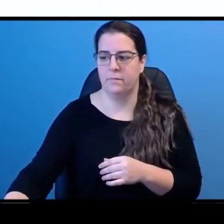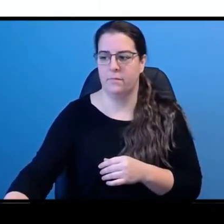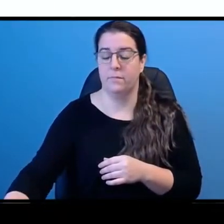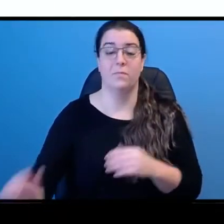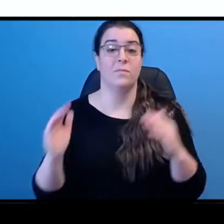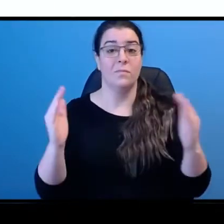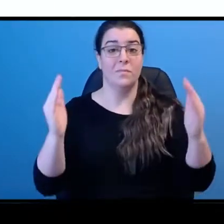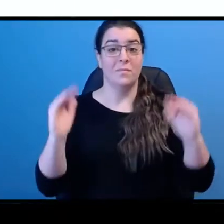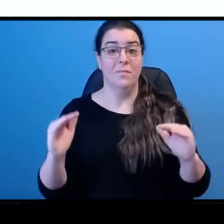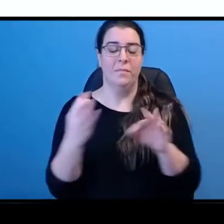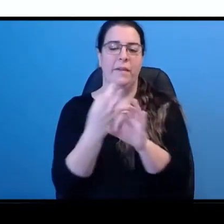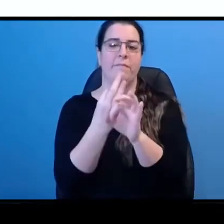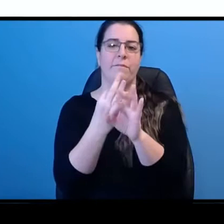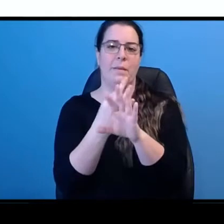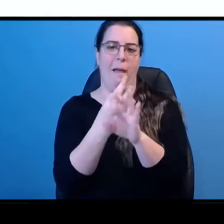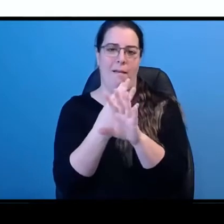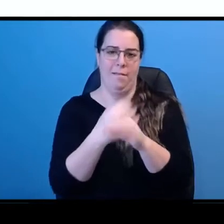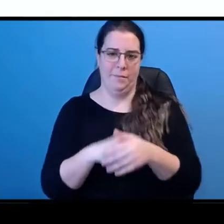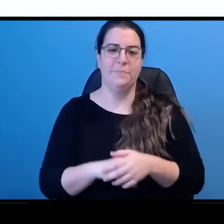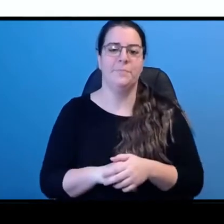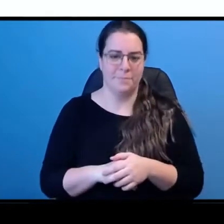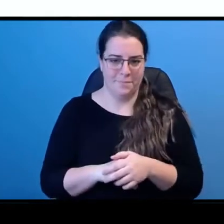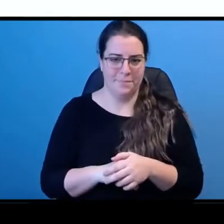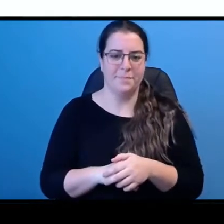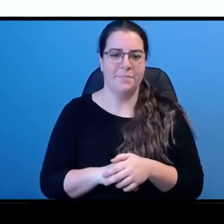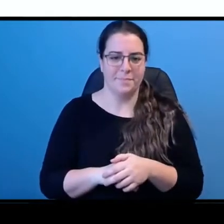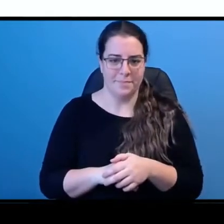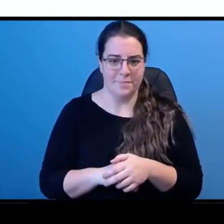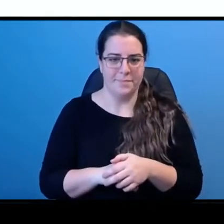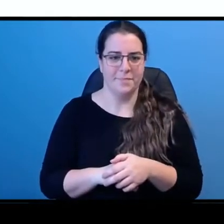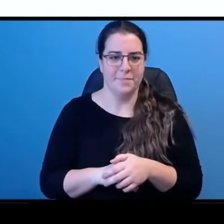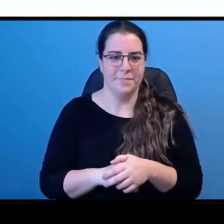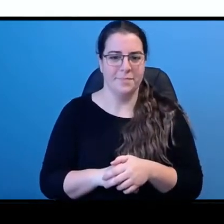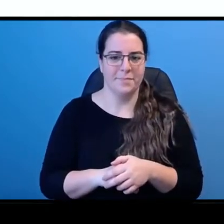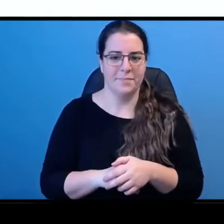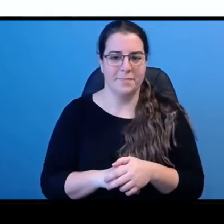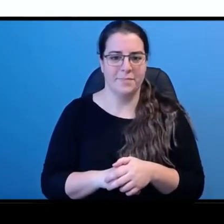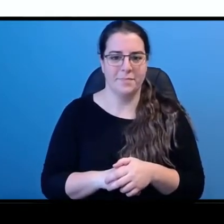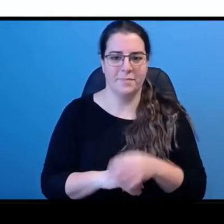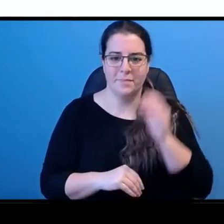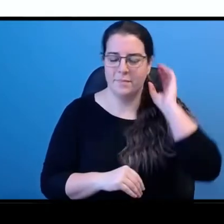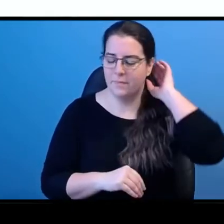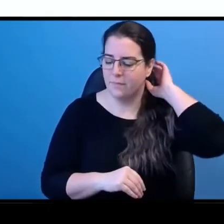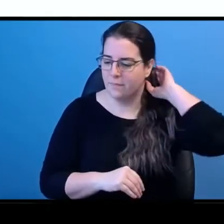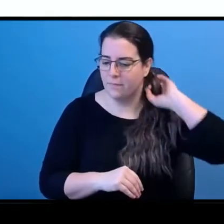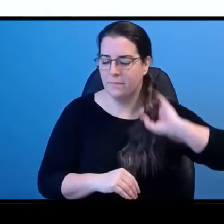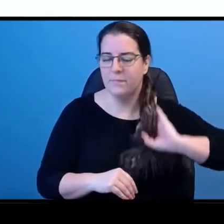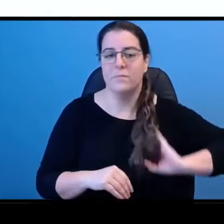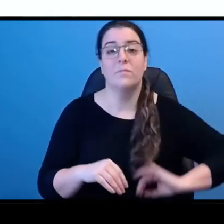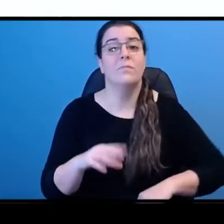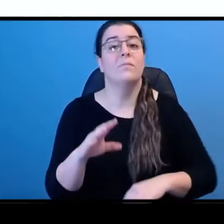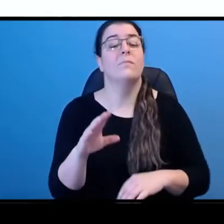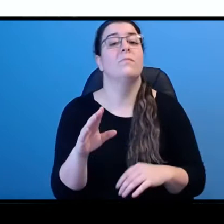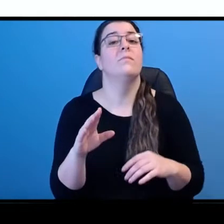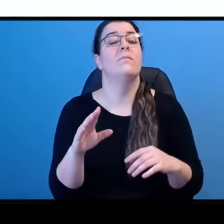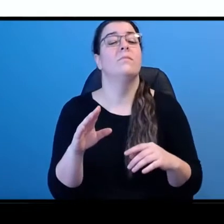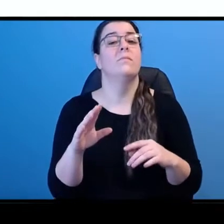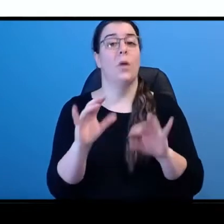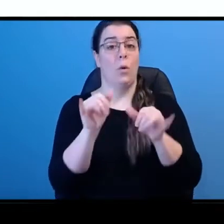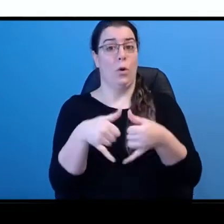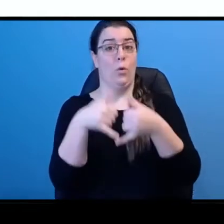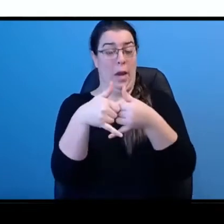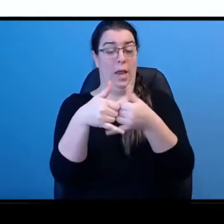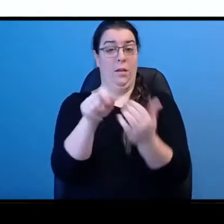So when you submit a grant, whether it's successful or not, you'll receive sort